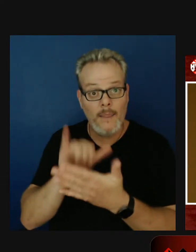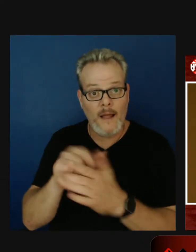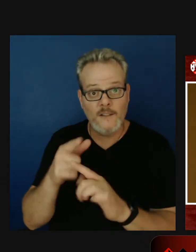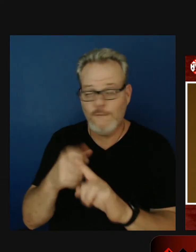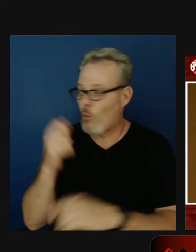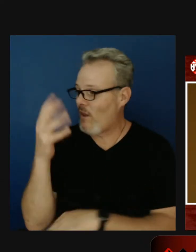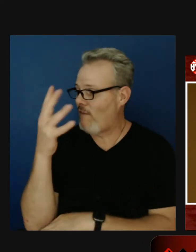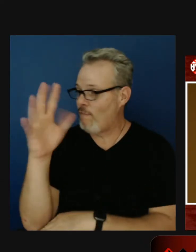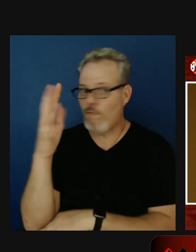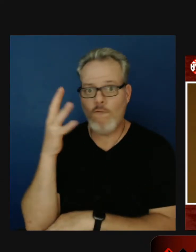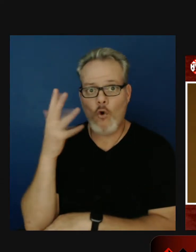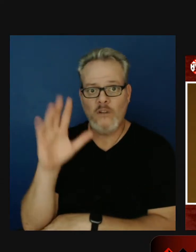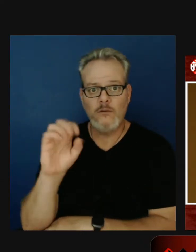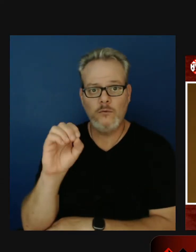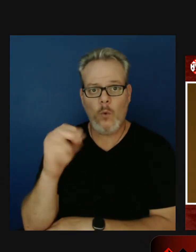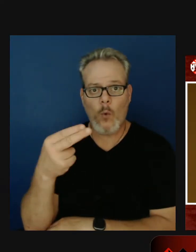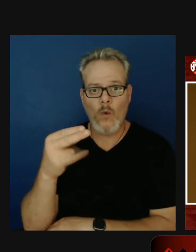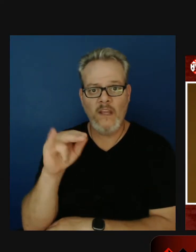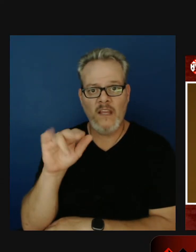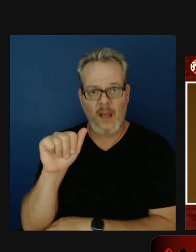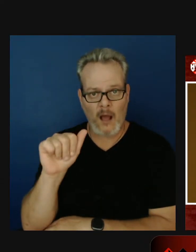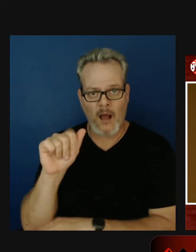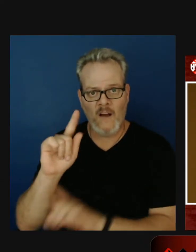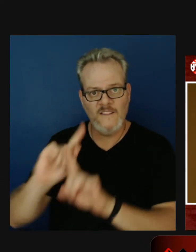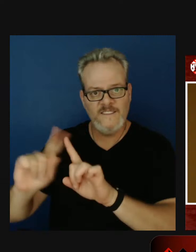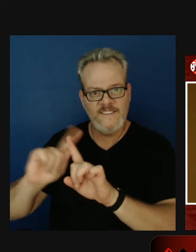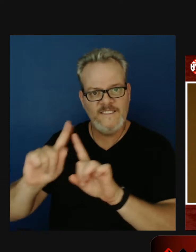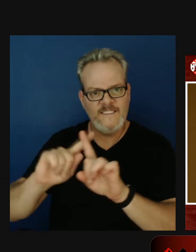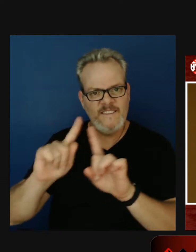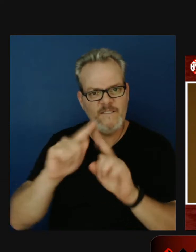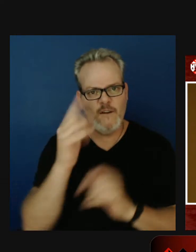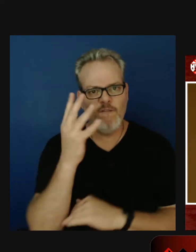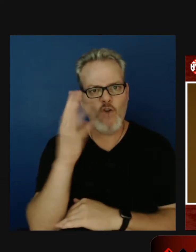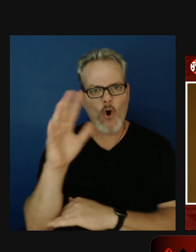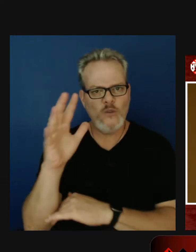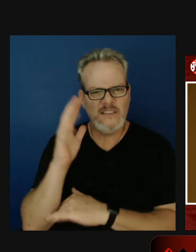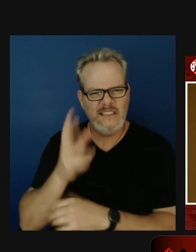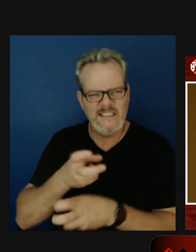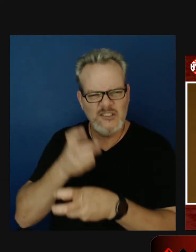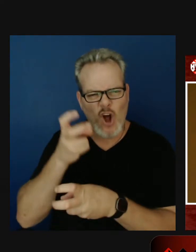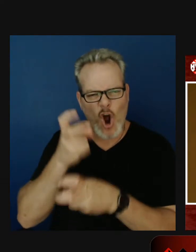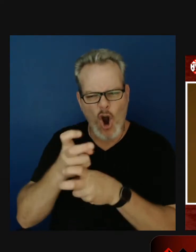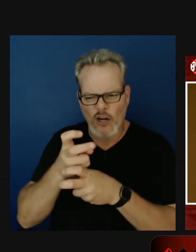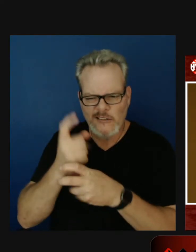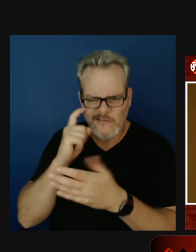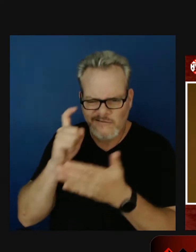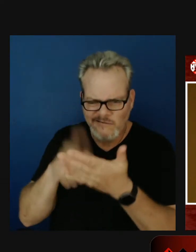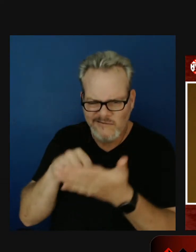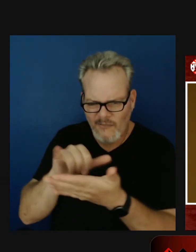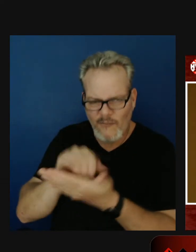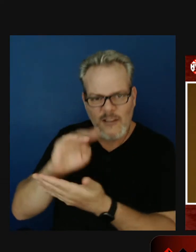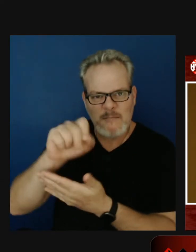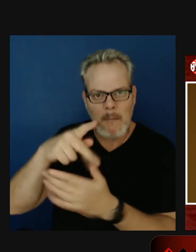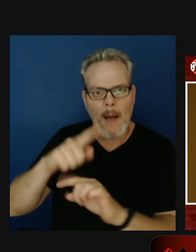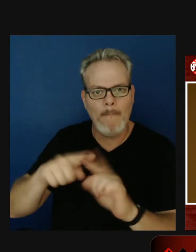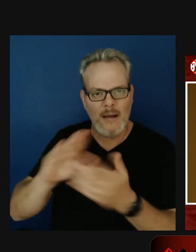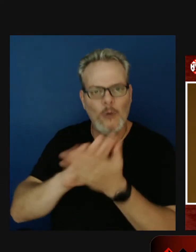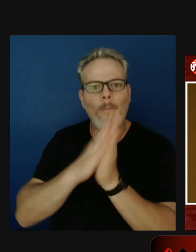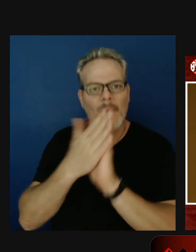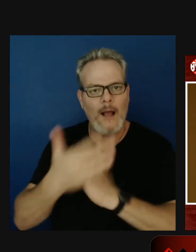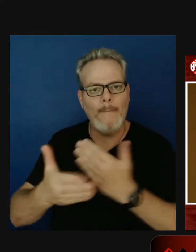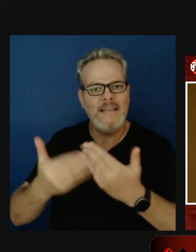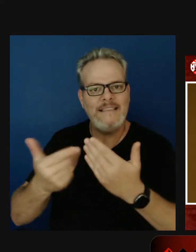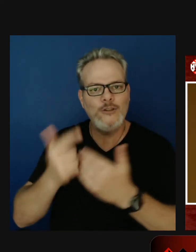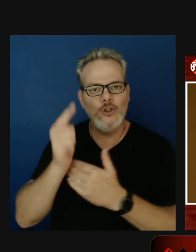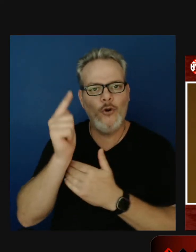out the different forests, they mapped out rangeland. It's just kind of hard to pick out on this map, but it'll be easier as we go. One of the flows I like